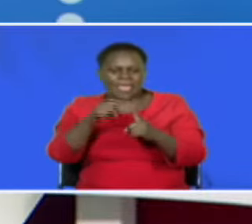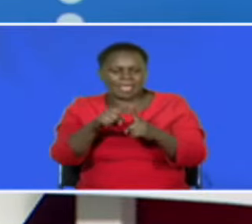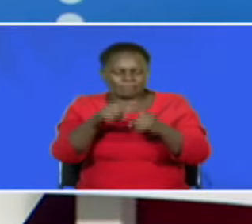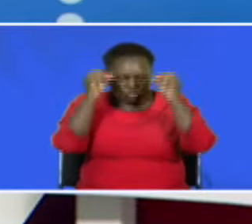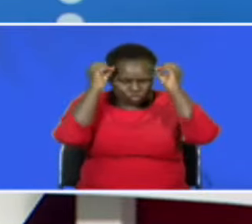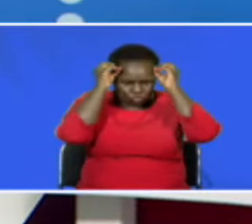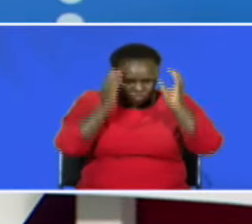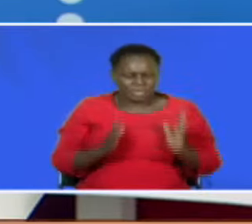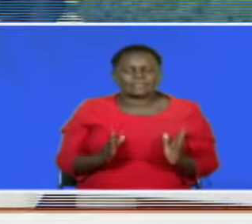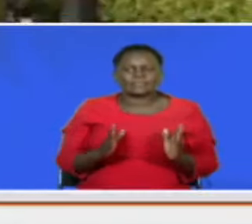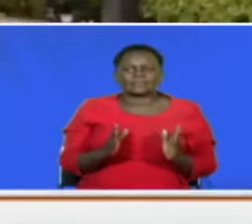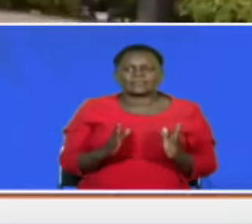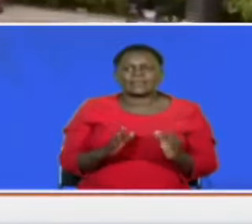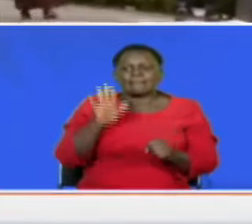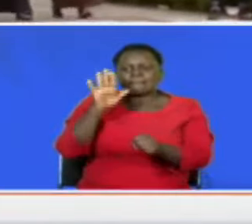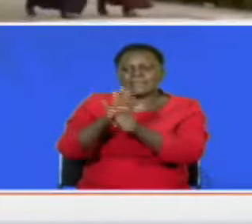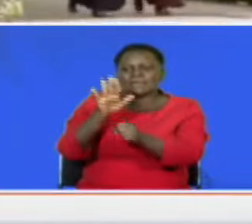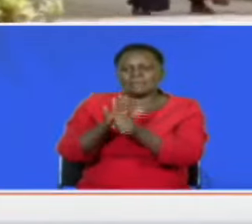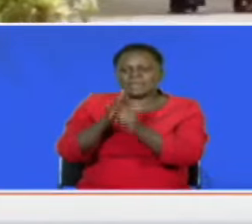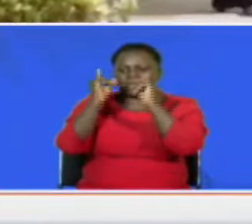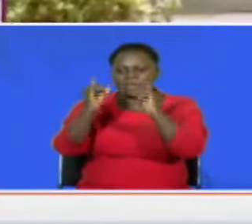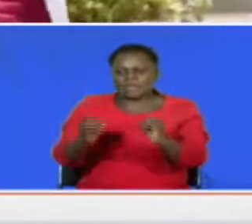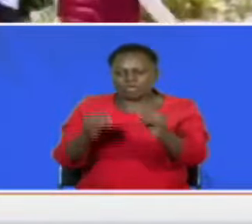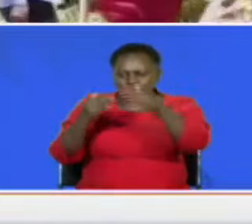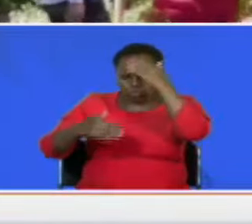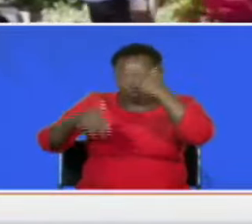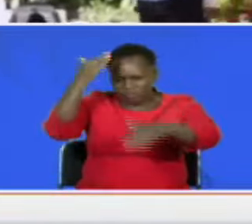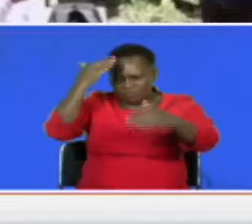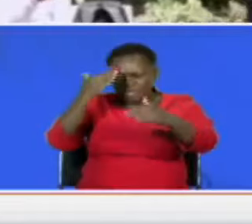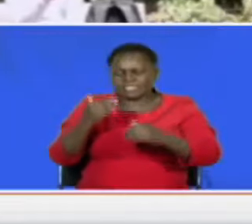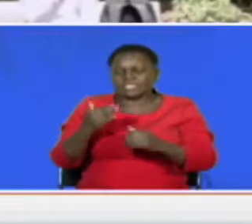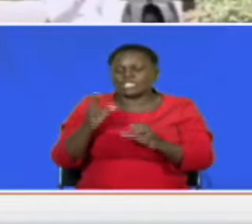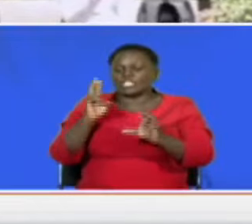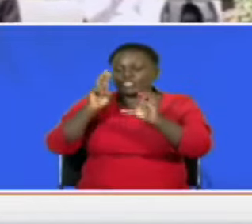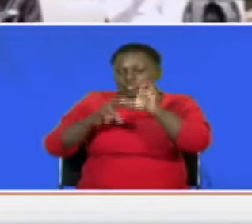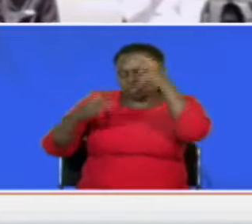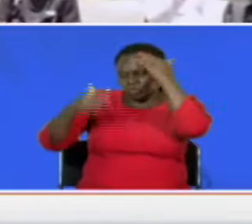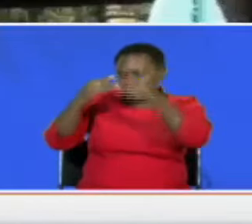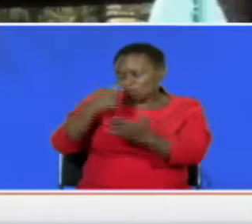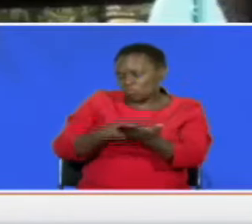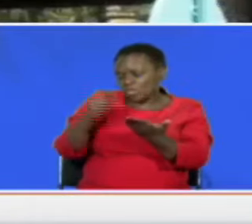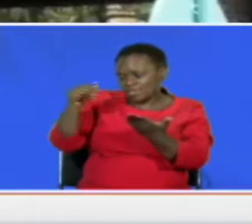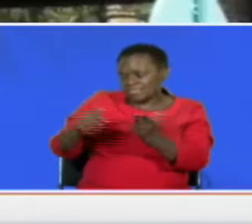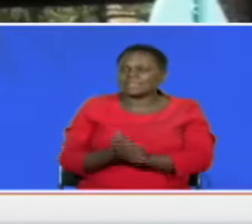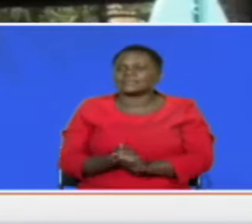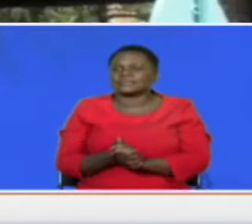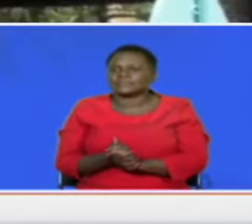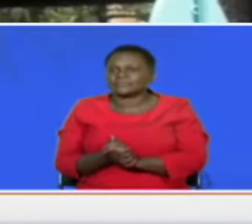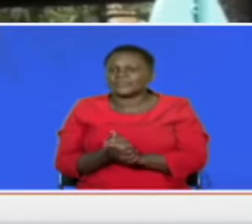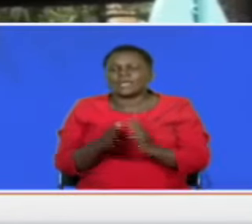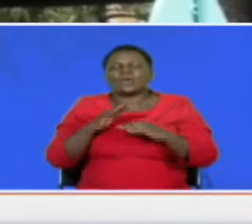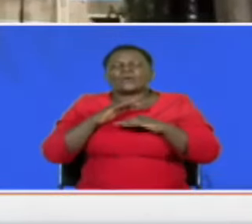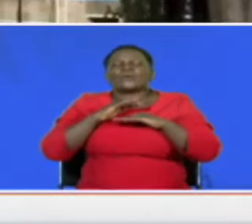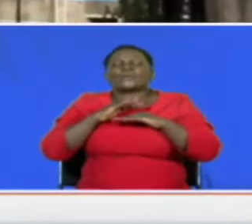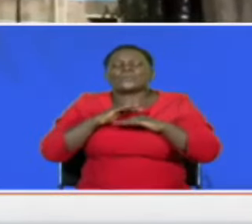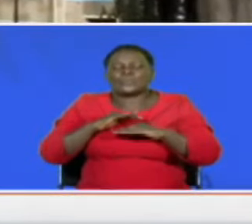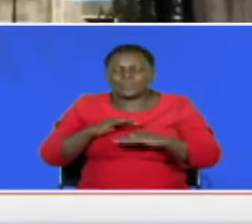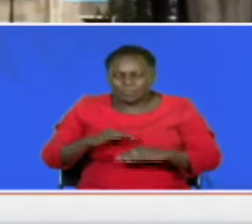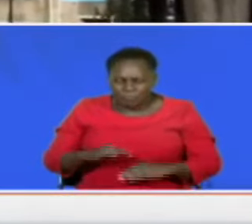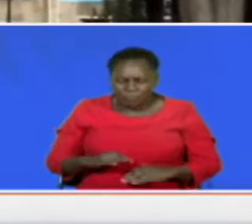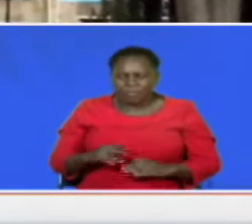students. Thousands of new university students joining institutions this week will be relieved from the burden